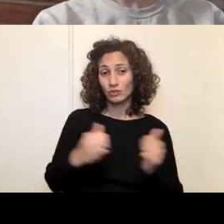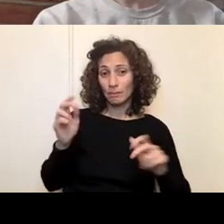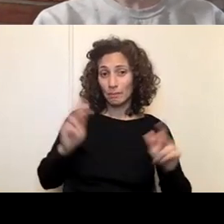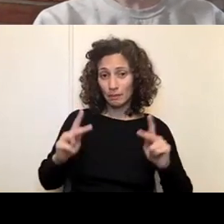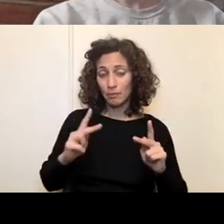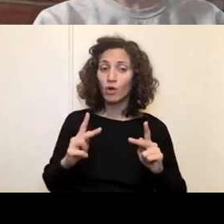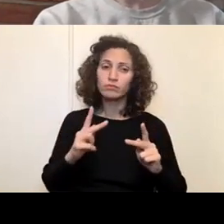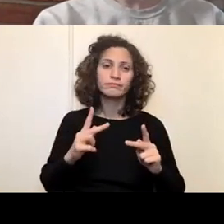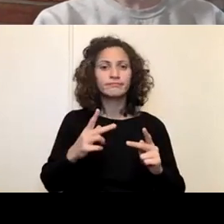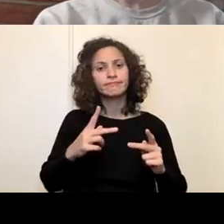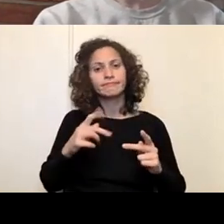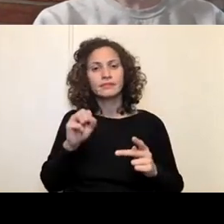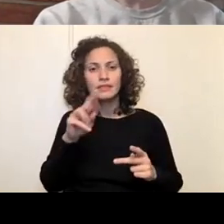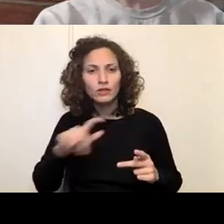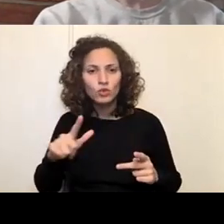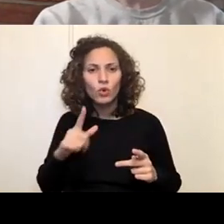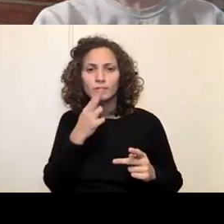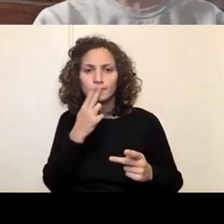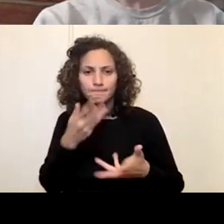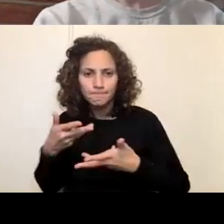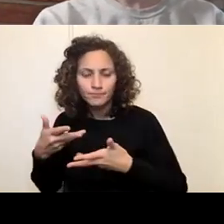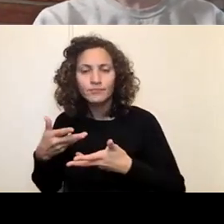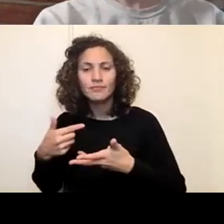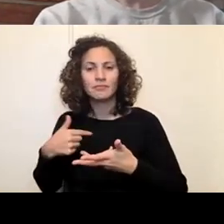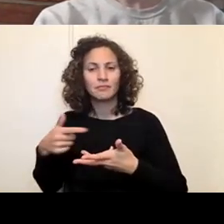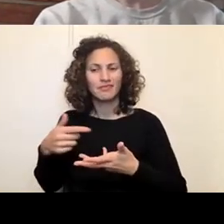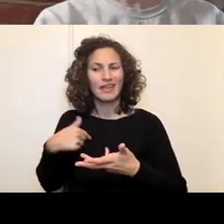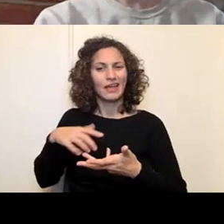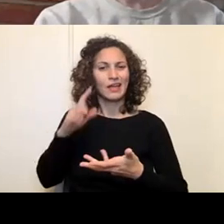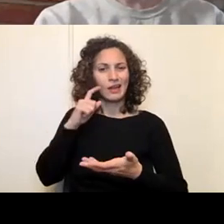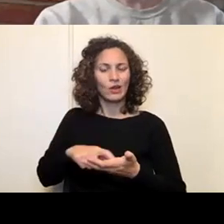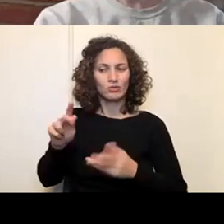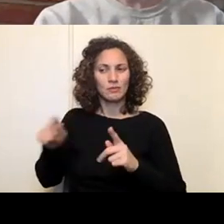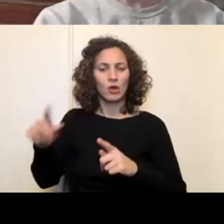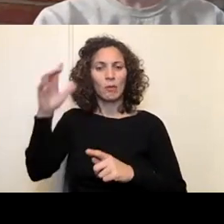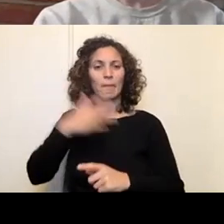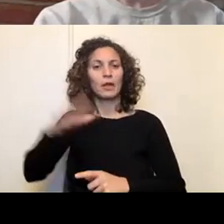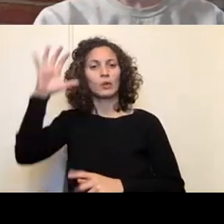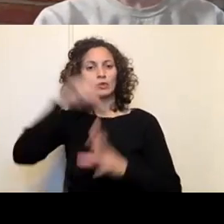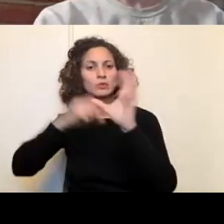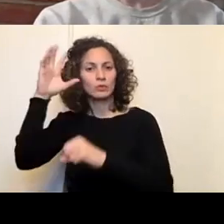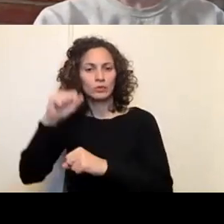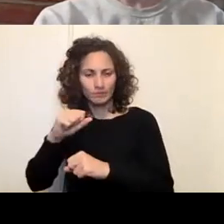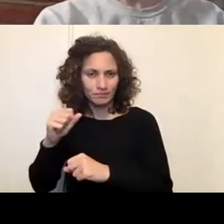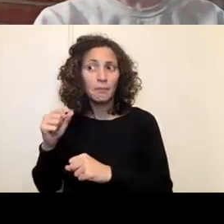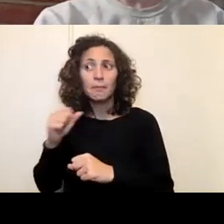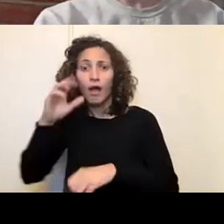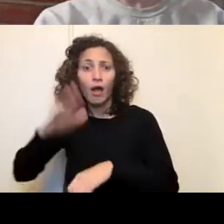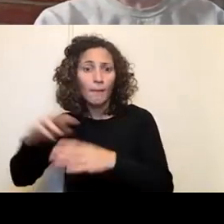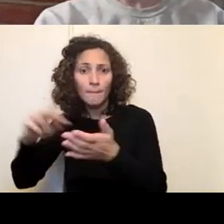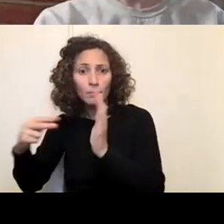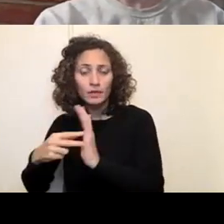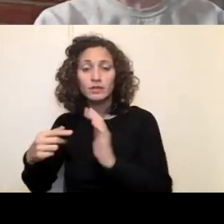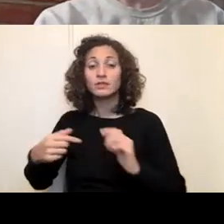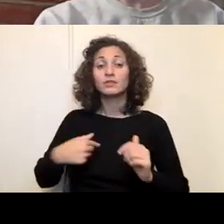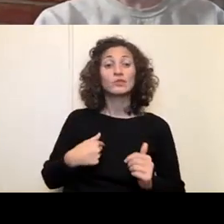intimate things, I find that lots of people end up making assumptions without meaning to. I have one request for you, and that is